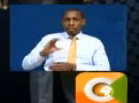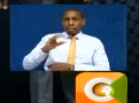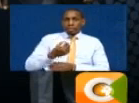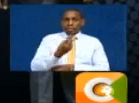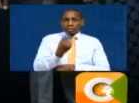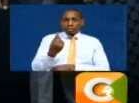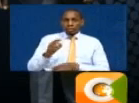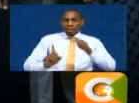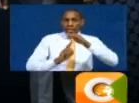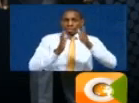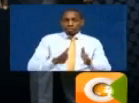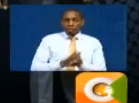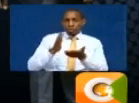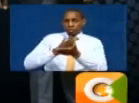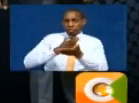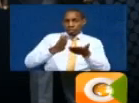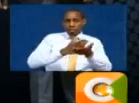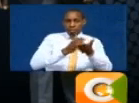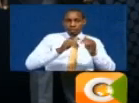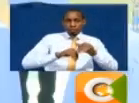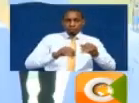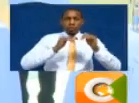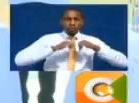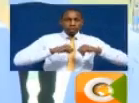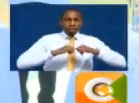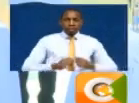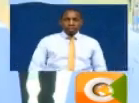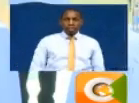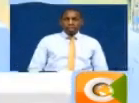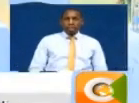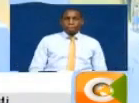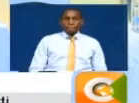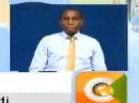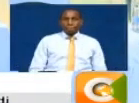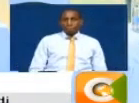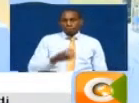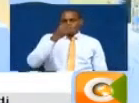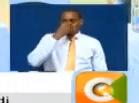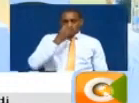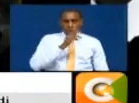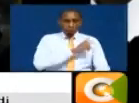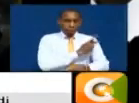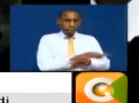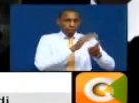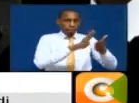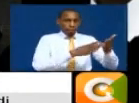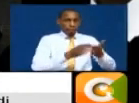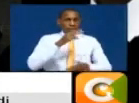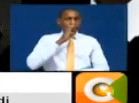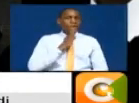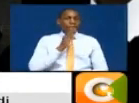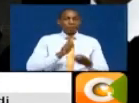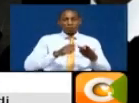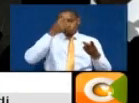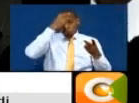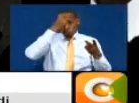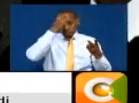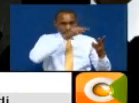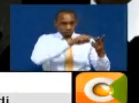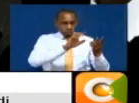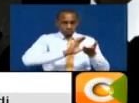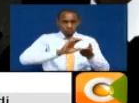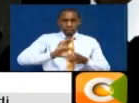21 ministers that will be shared out in line with the pact. In the Ruto power structure, Mudavadi and Wetangula will